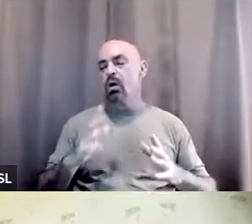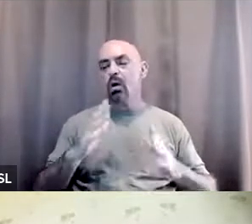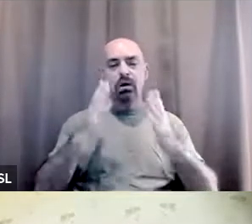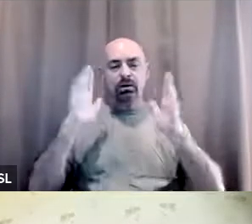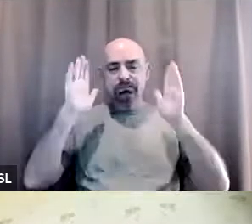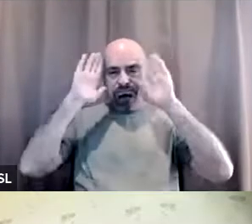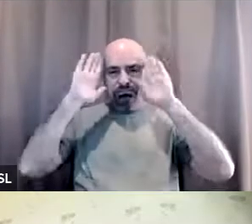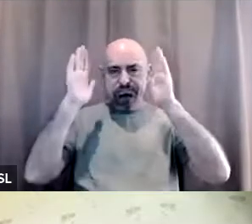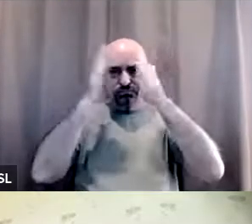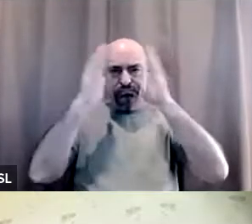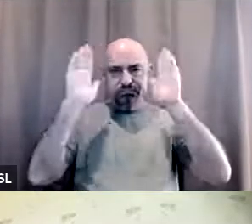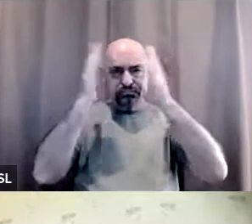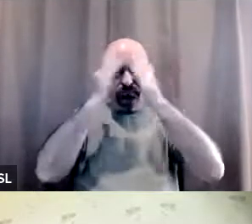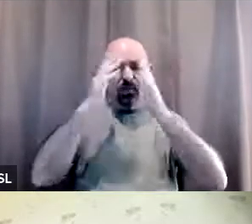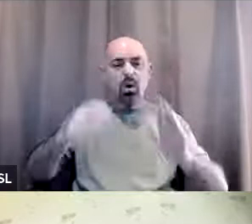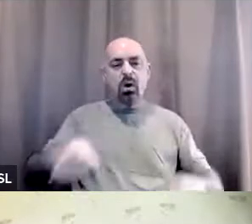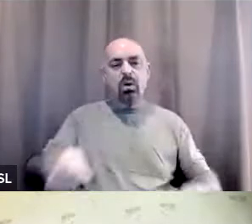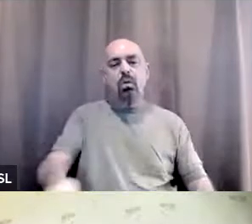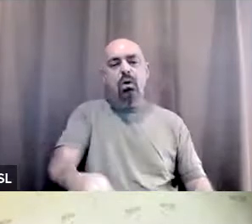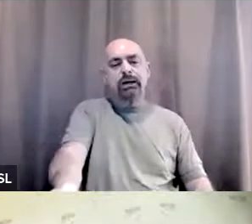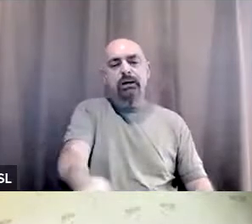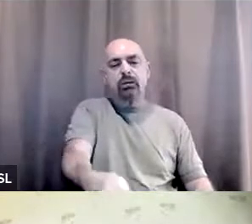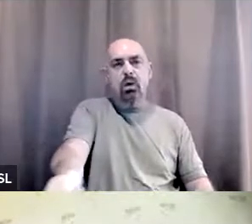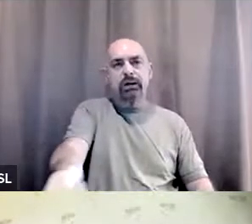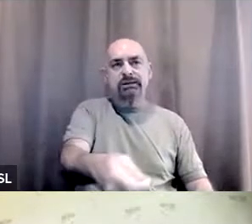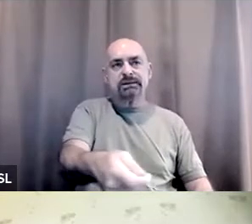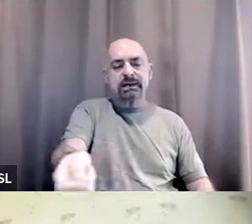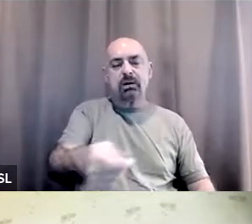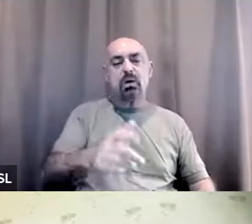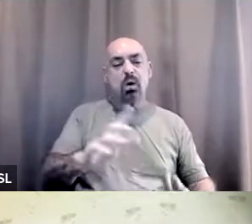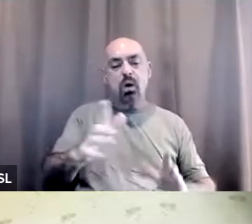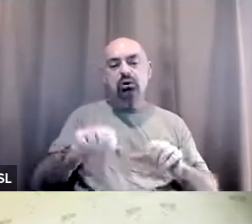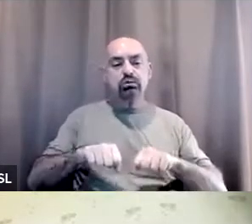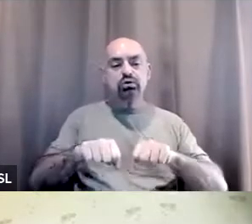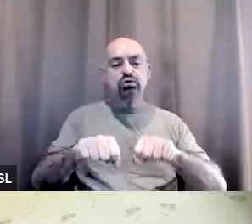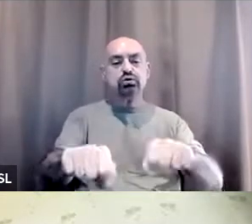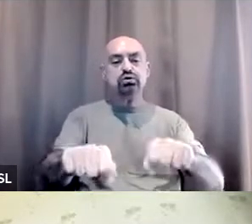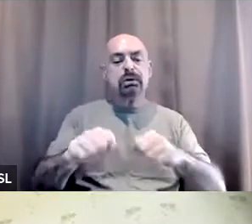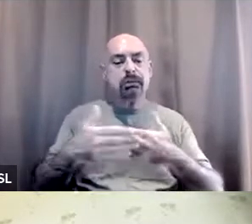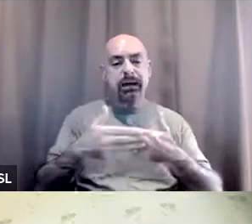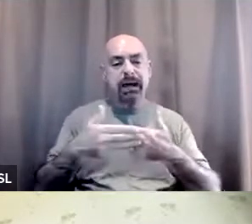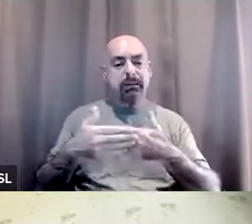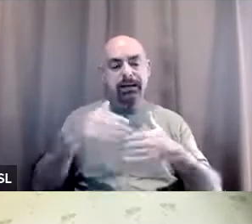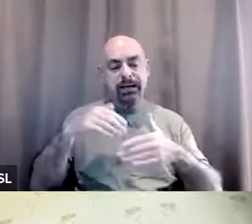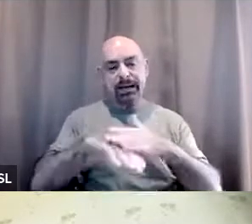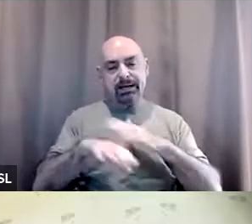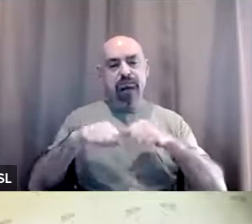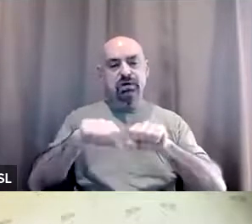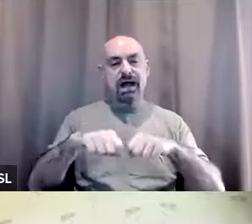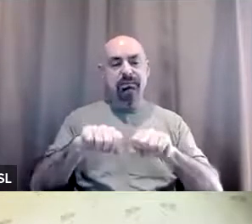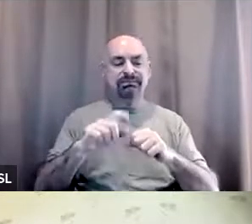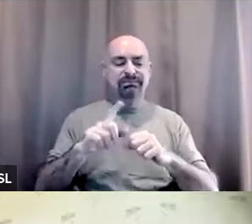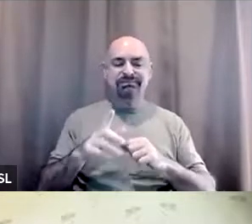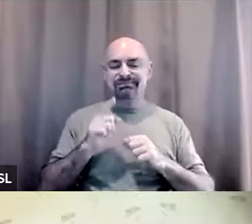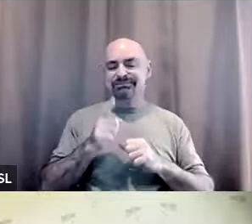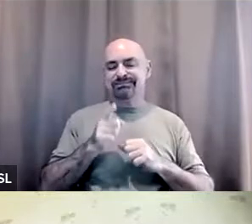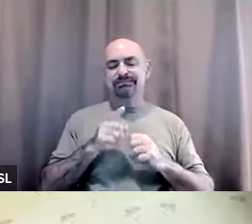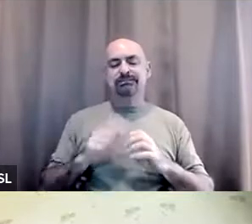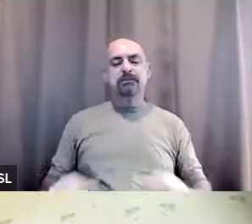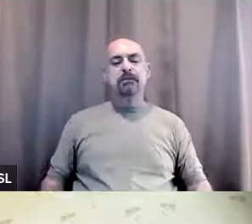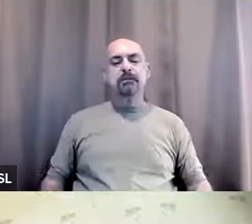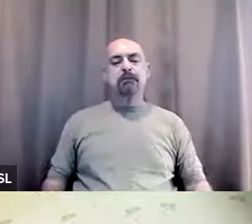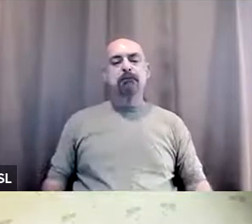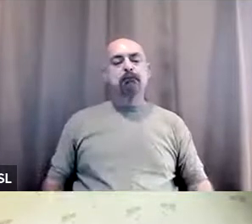you need to use a walking aid, or even if you're pushing a baby around in a pram, just to give a few examples. So